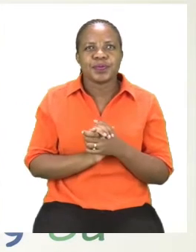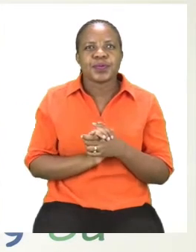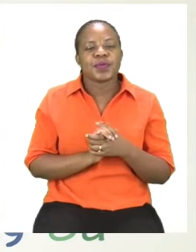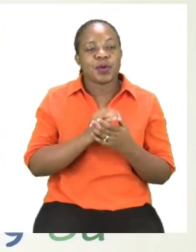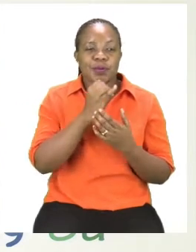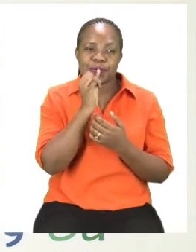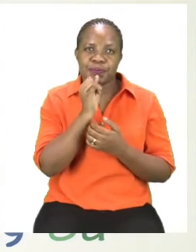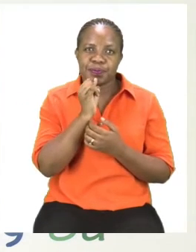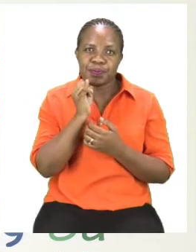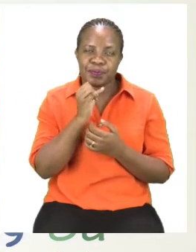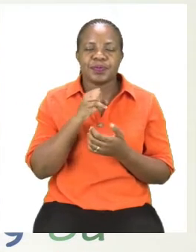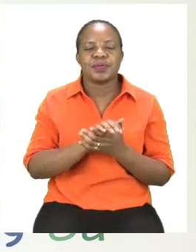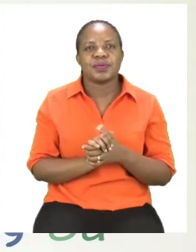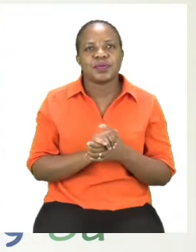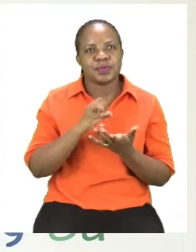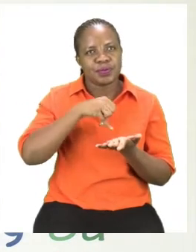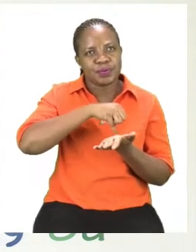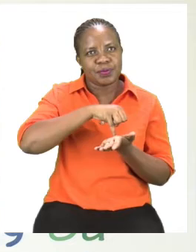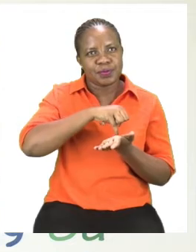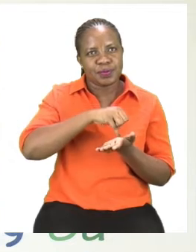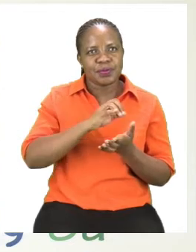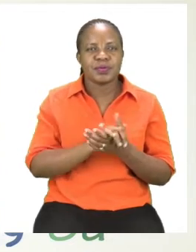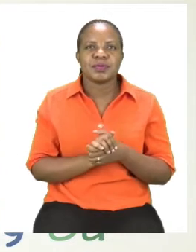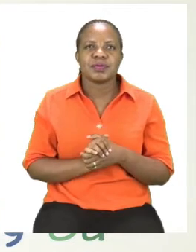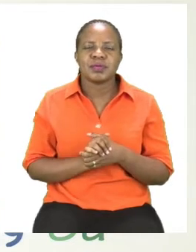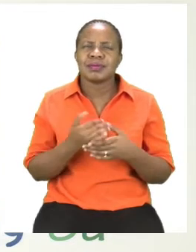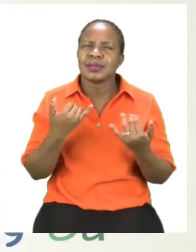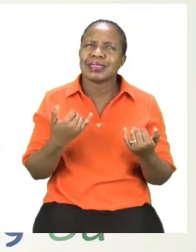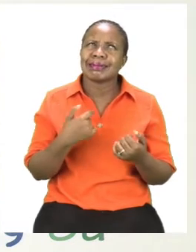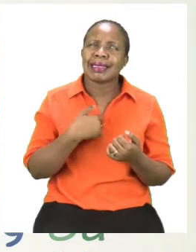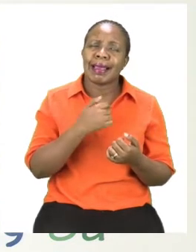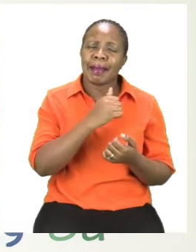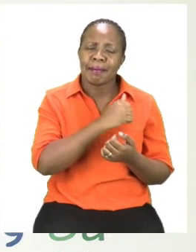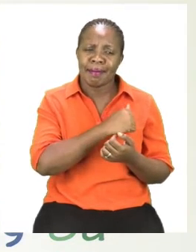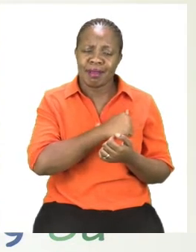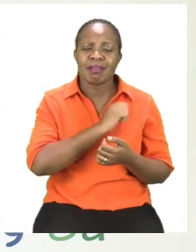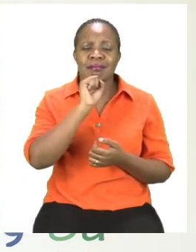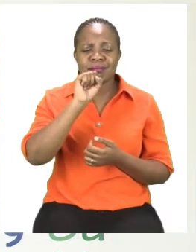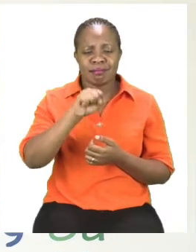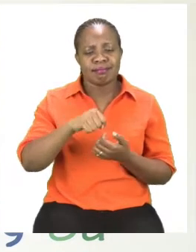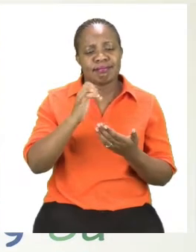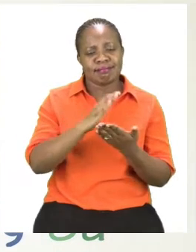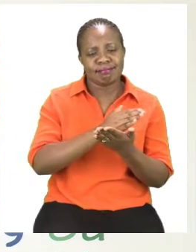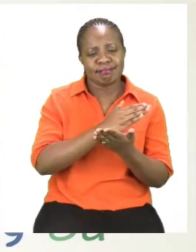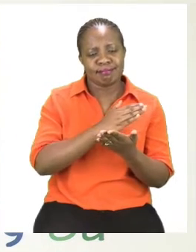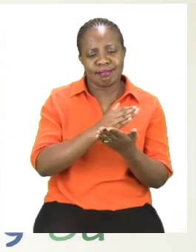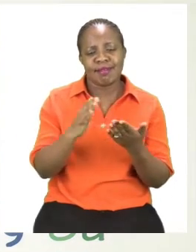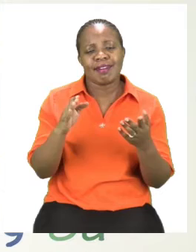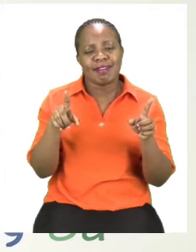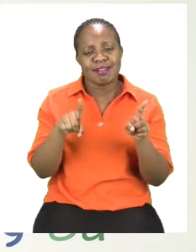cookies. Now as a mother, I need to start and share equally in each plate. So let us